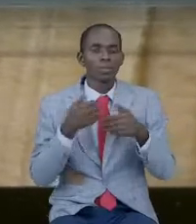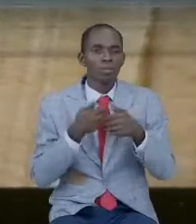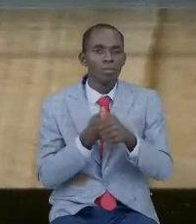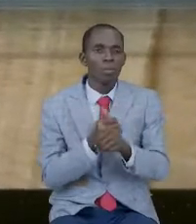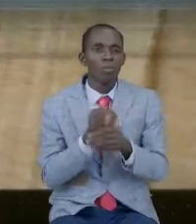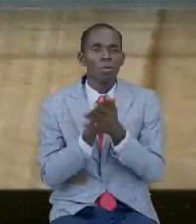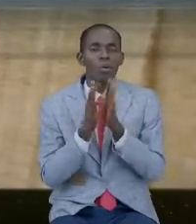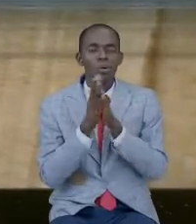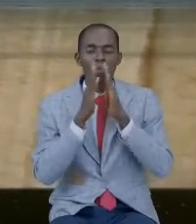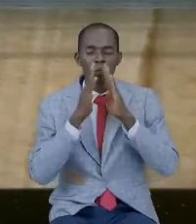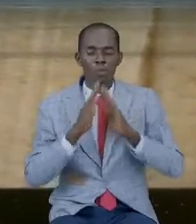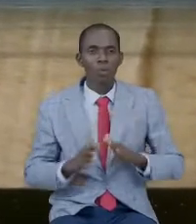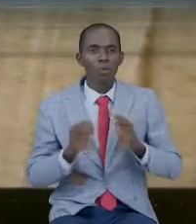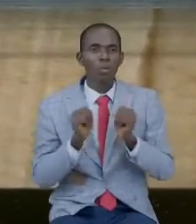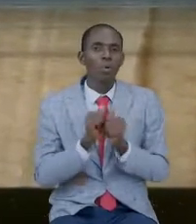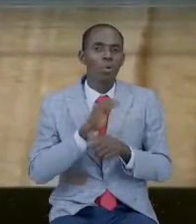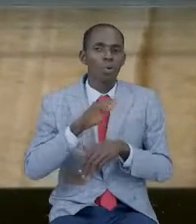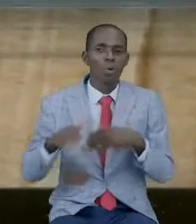with